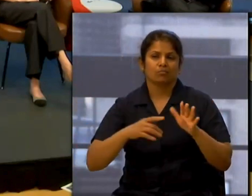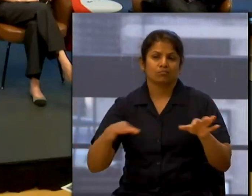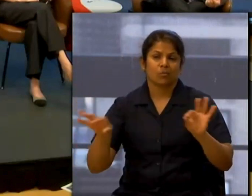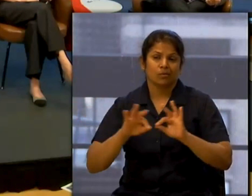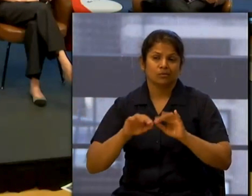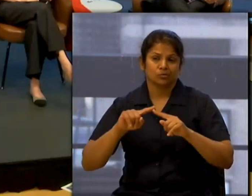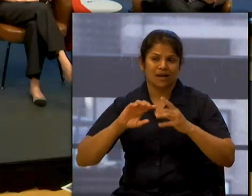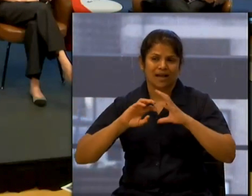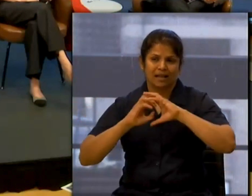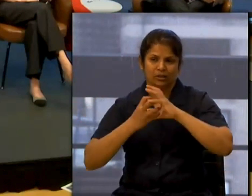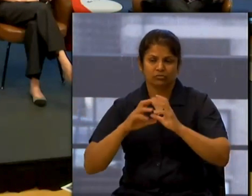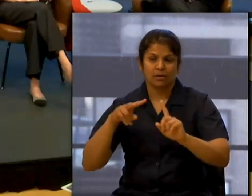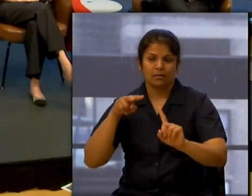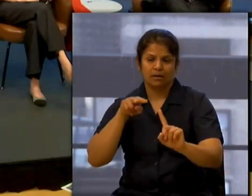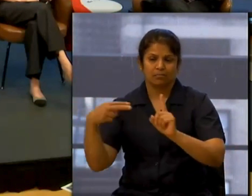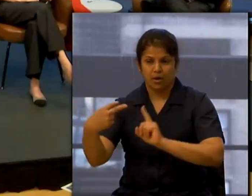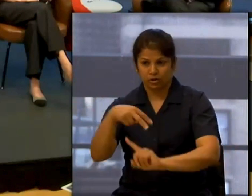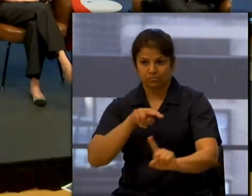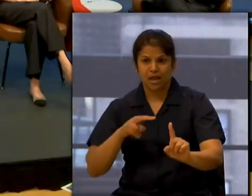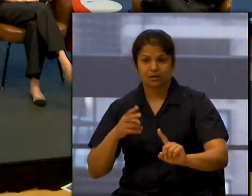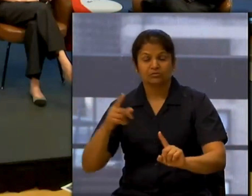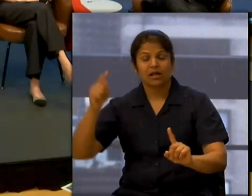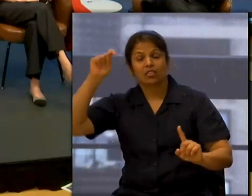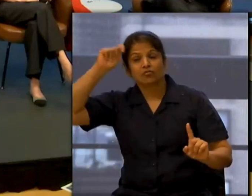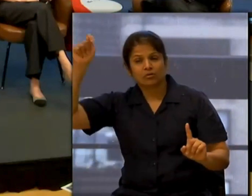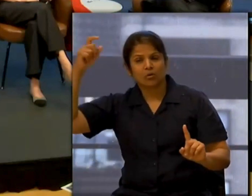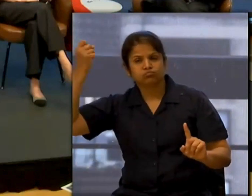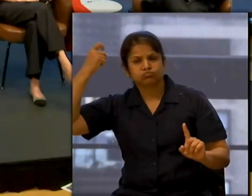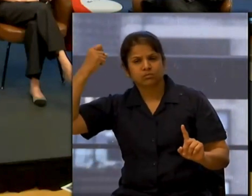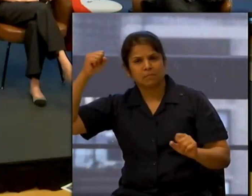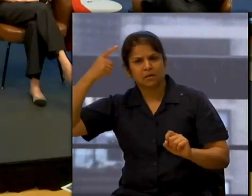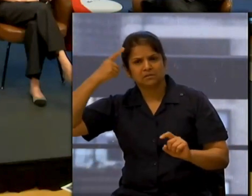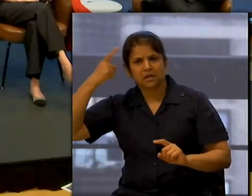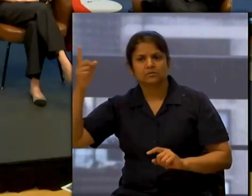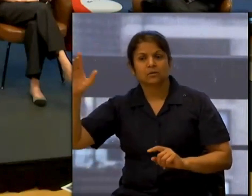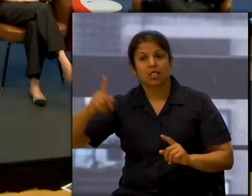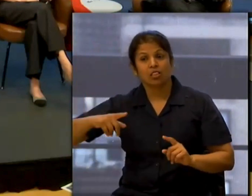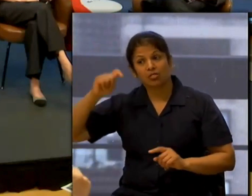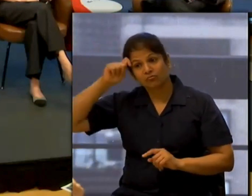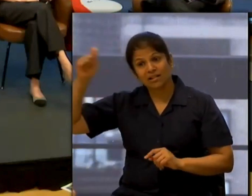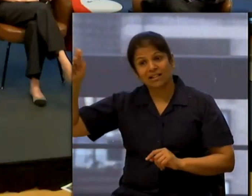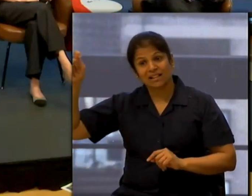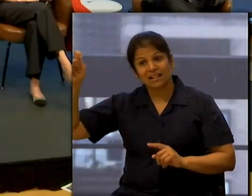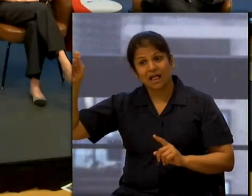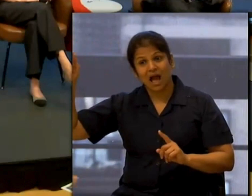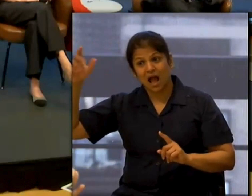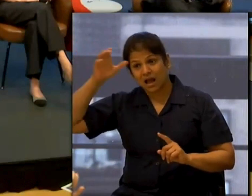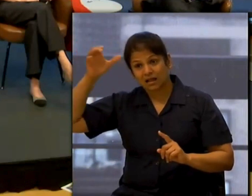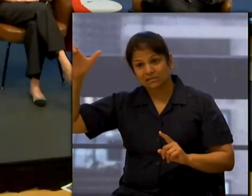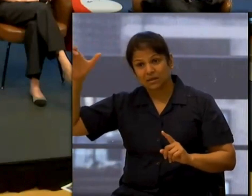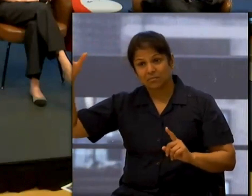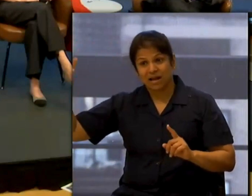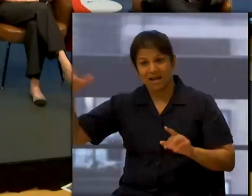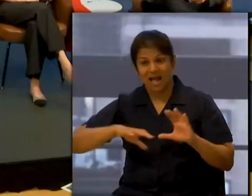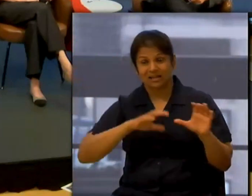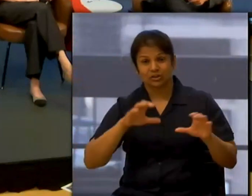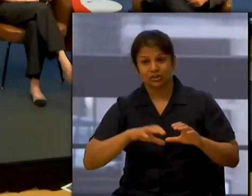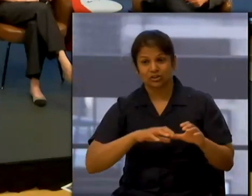in theory, but sometimes the bridge between concept and action doesn't get crossed,